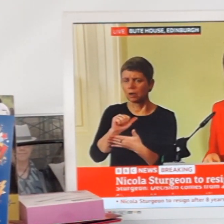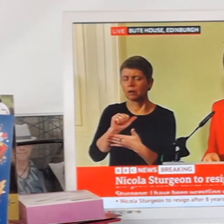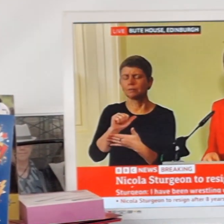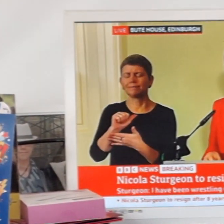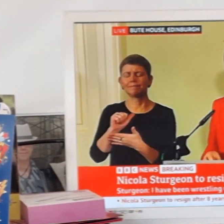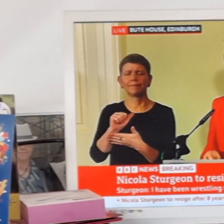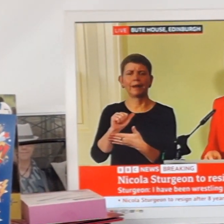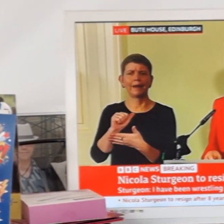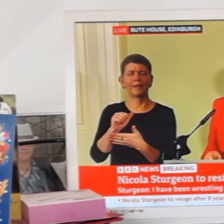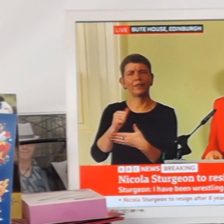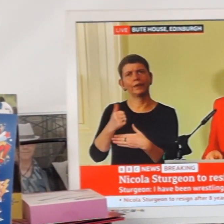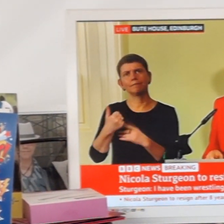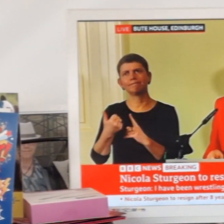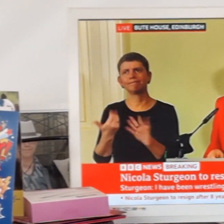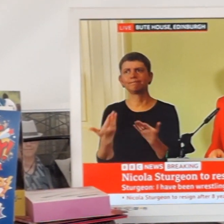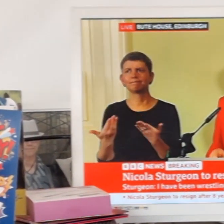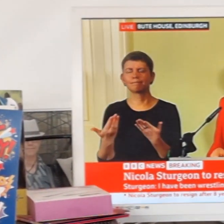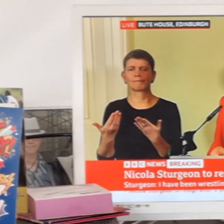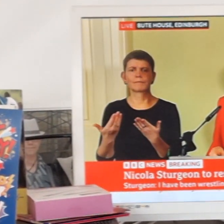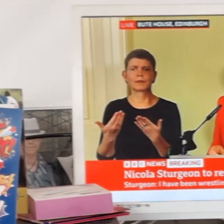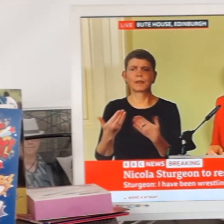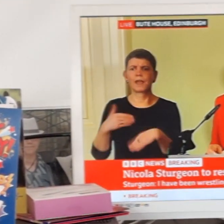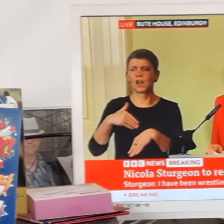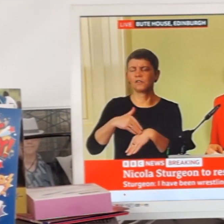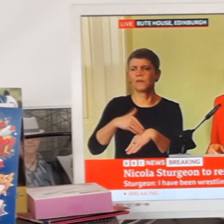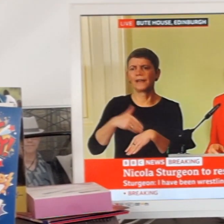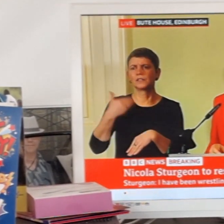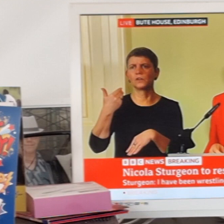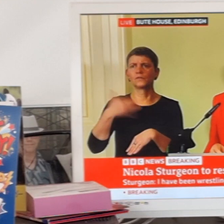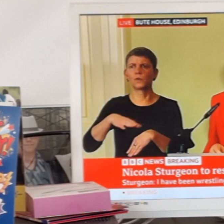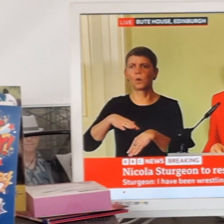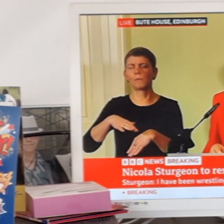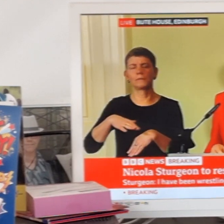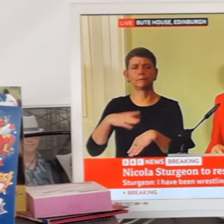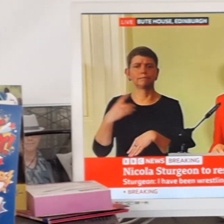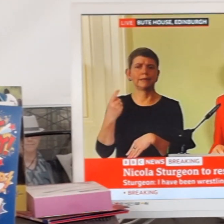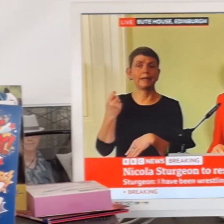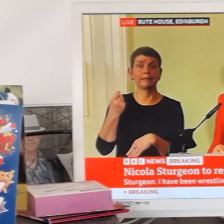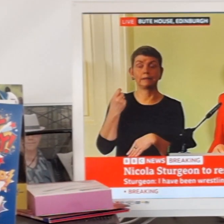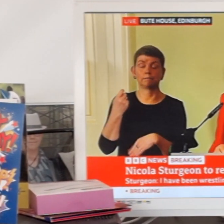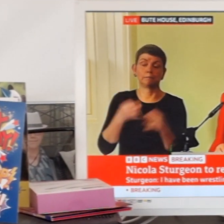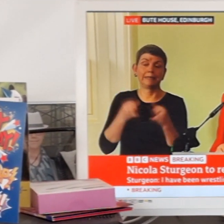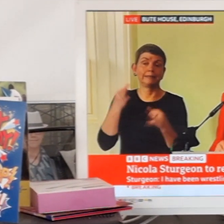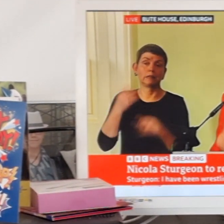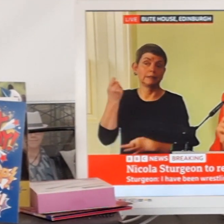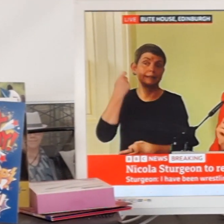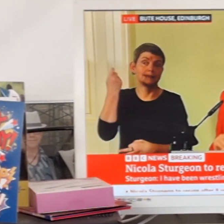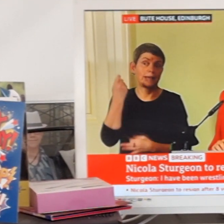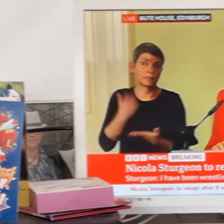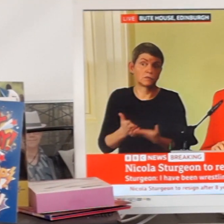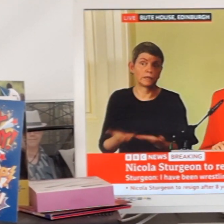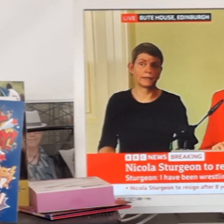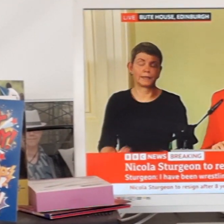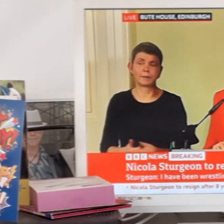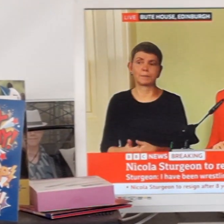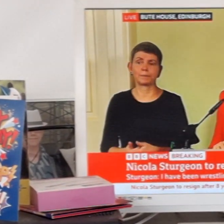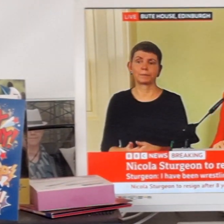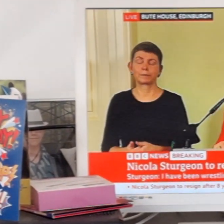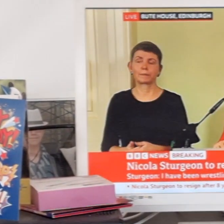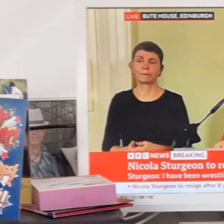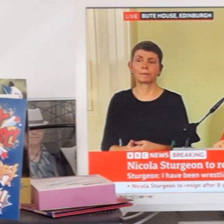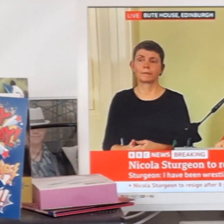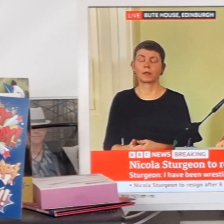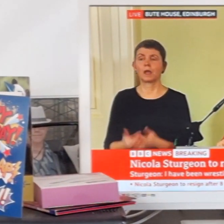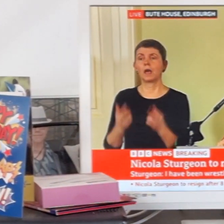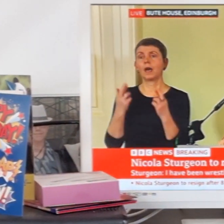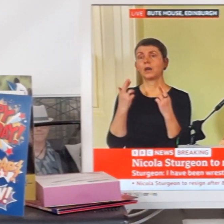the dominance and longevity that come from success in politics. And the first I hope my party